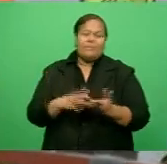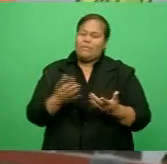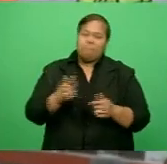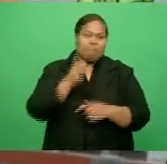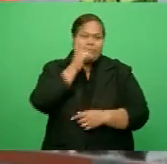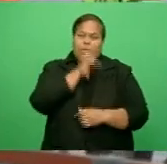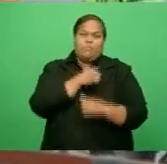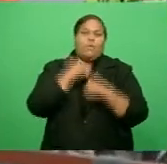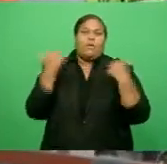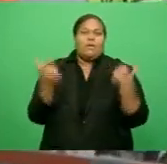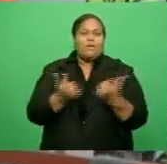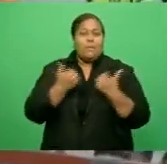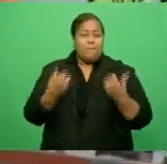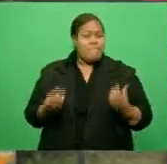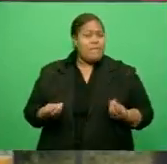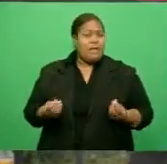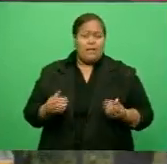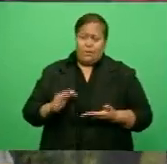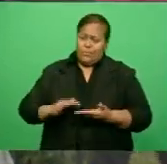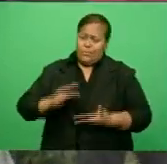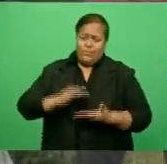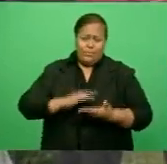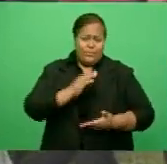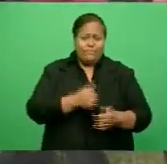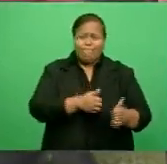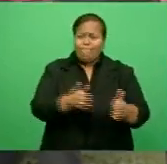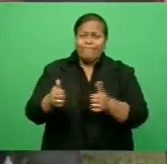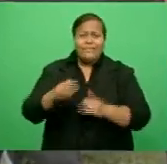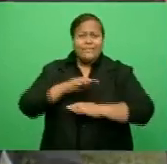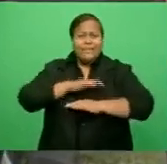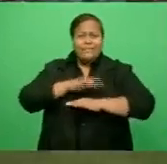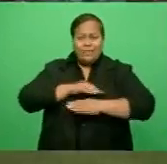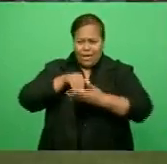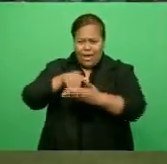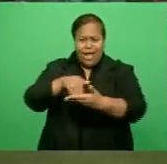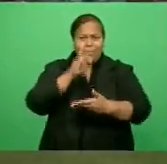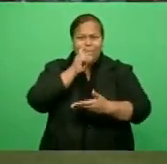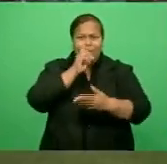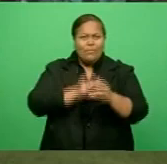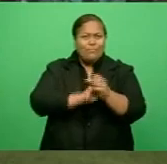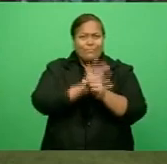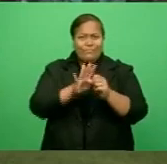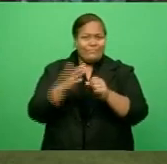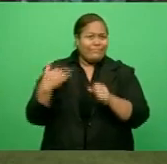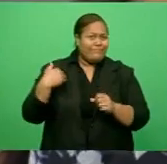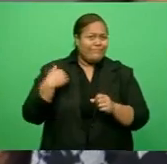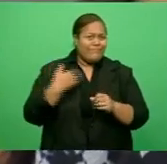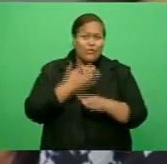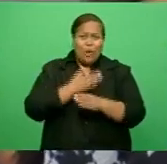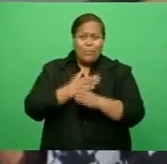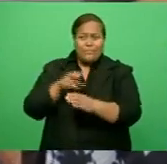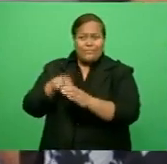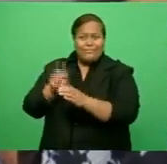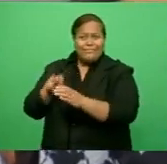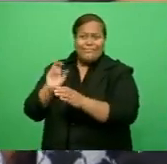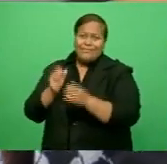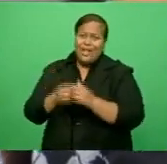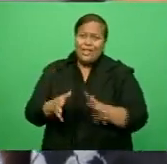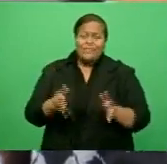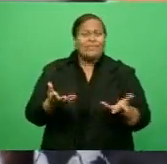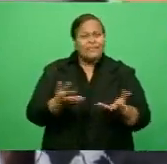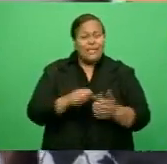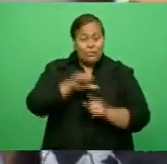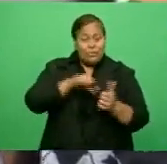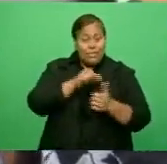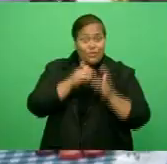and I'm so satisfied that we are able to help those people affected by COVID-19 and job losses. The association chair says